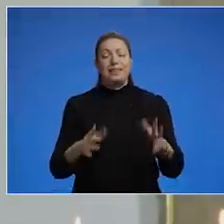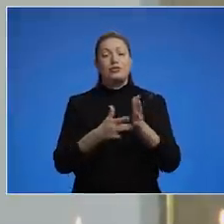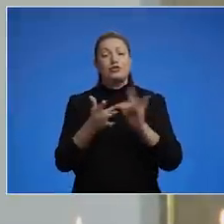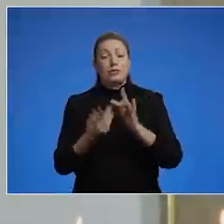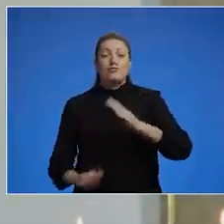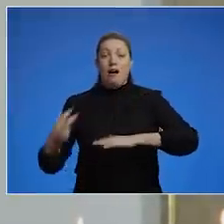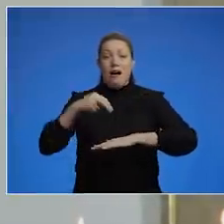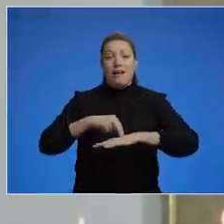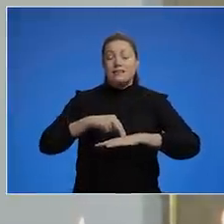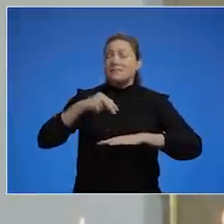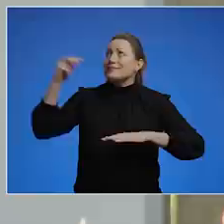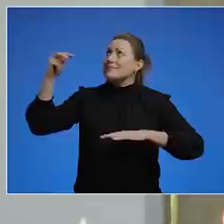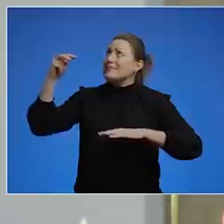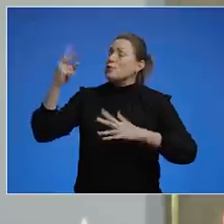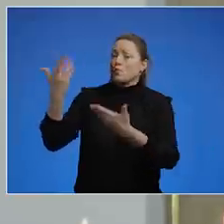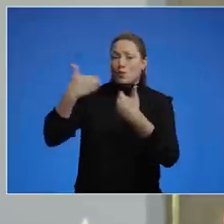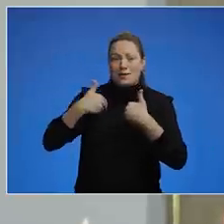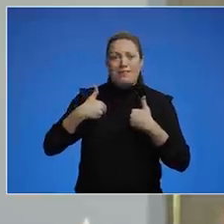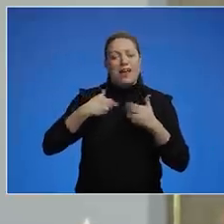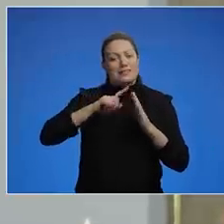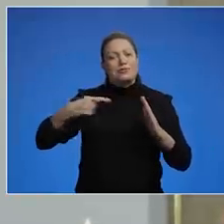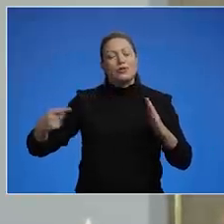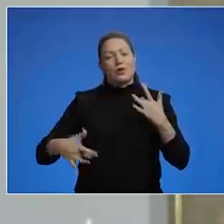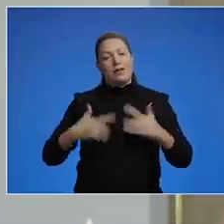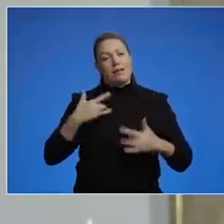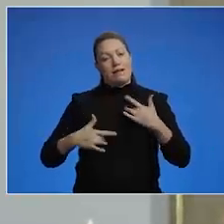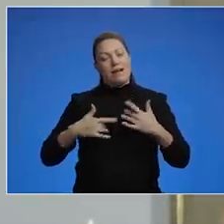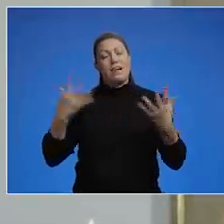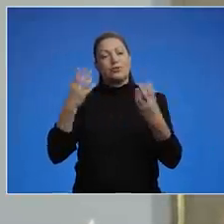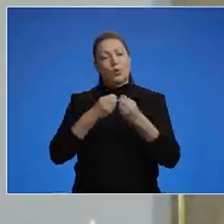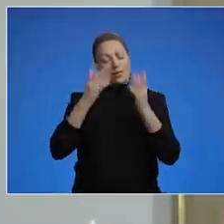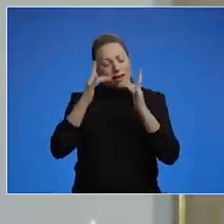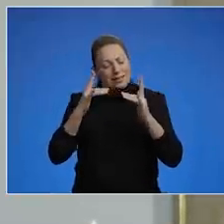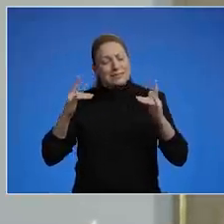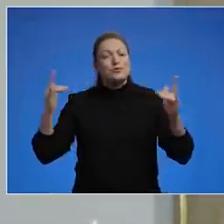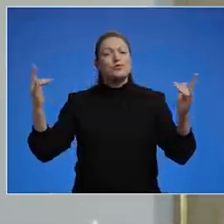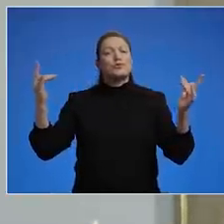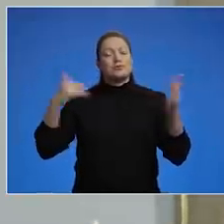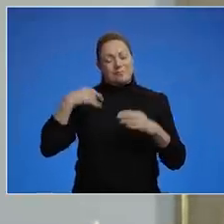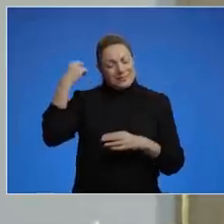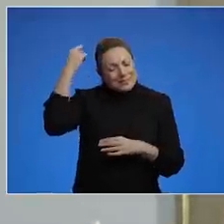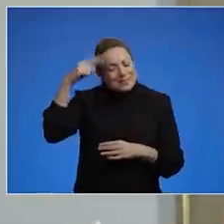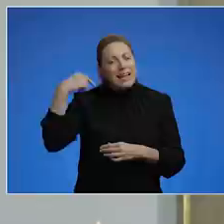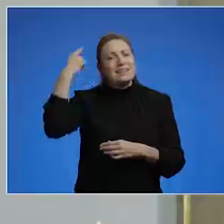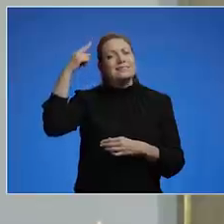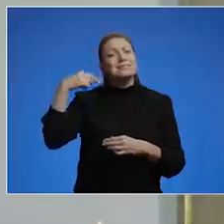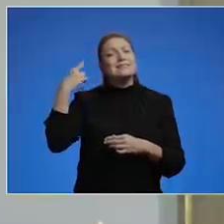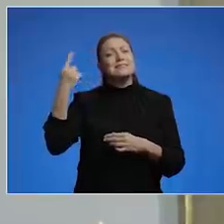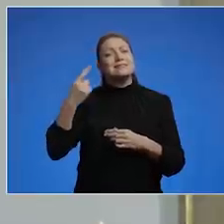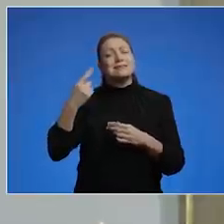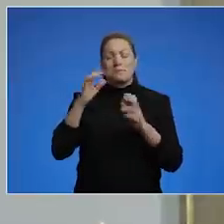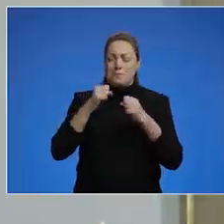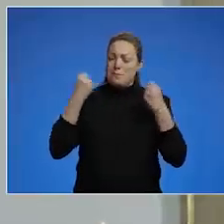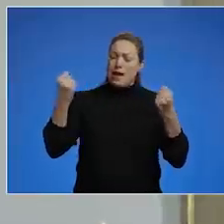dead he gave us life eternal. And so with angels and archangels, with thrones and dominions, and with all